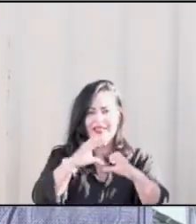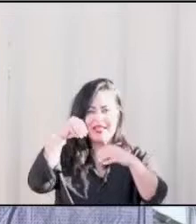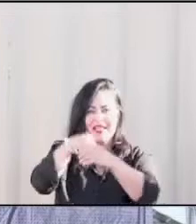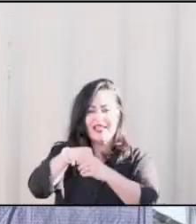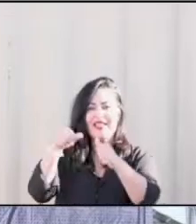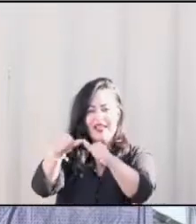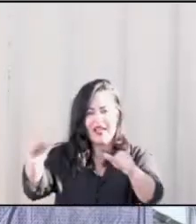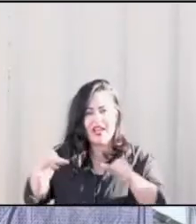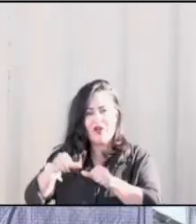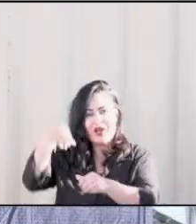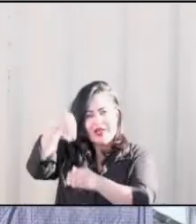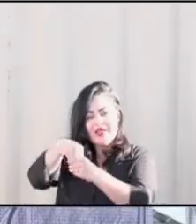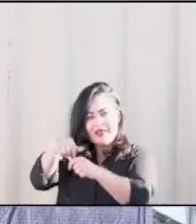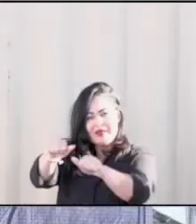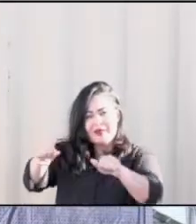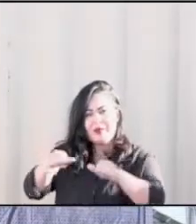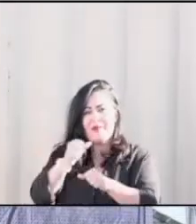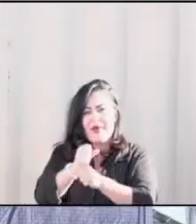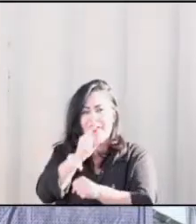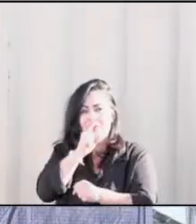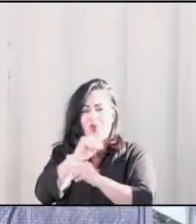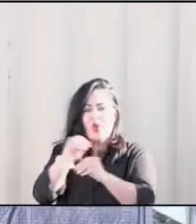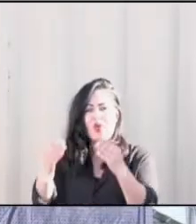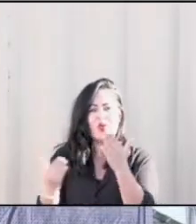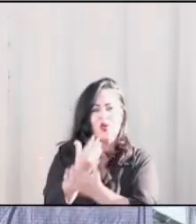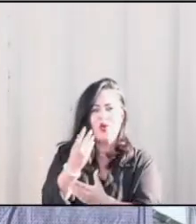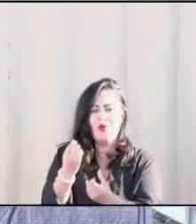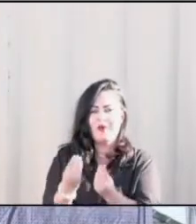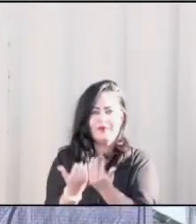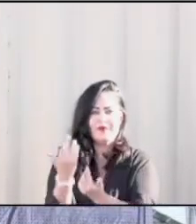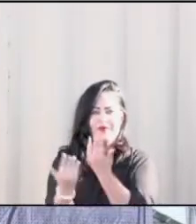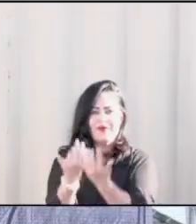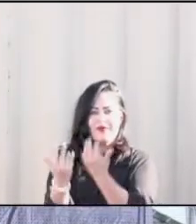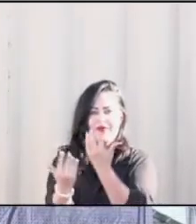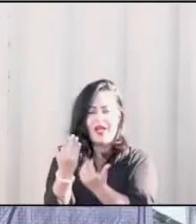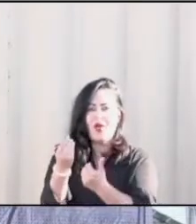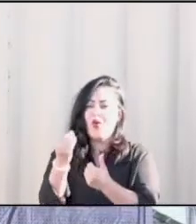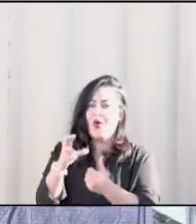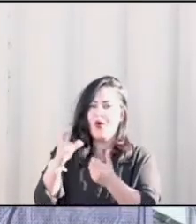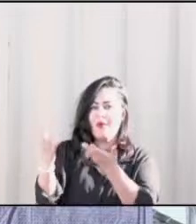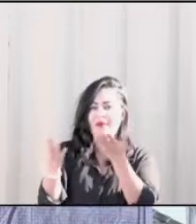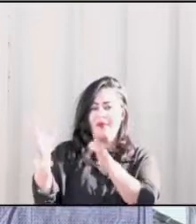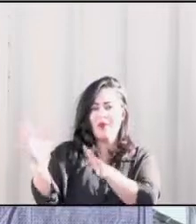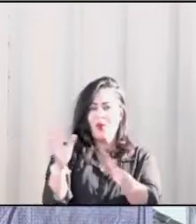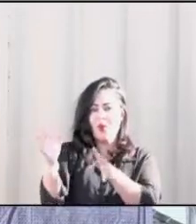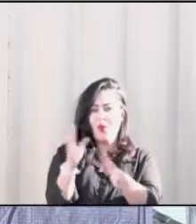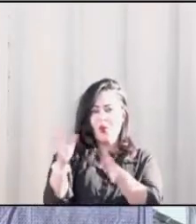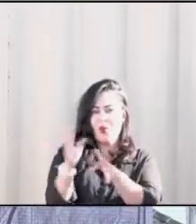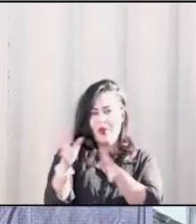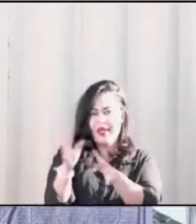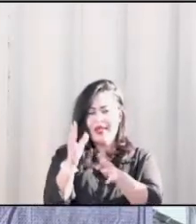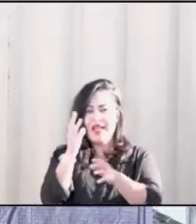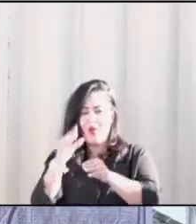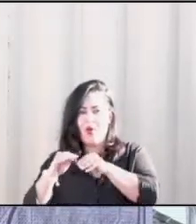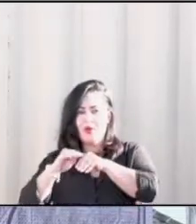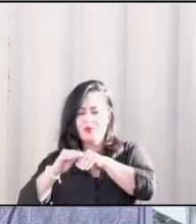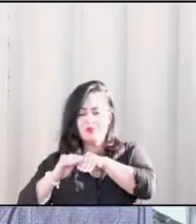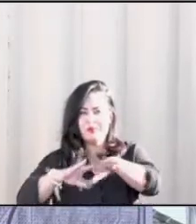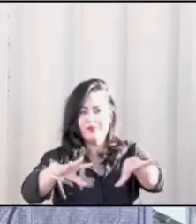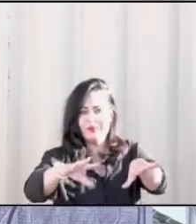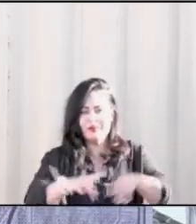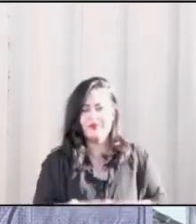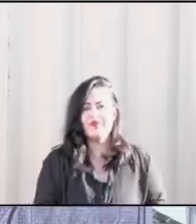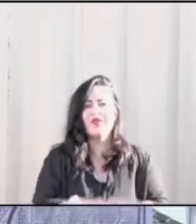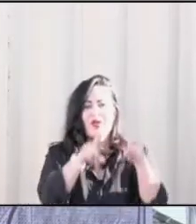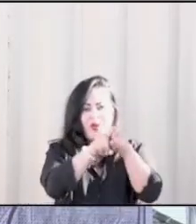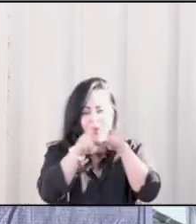interior, making sure that there's no heat that can cause any issues or any wind bursts that could blow it over the line. So we're working on that. Coming